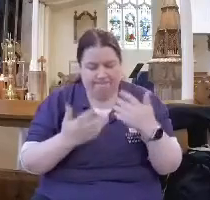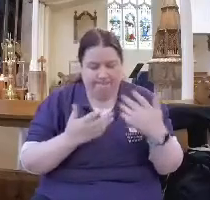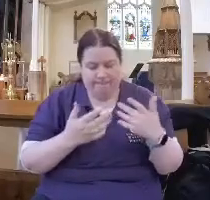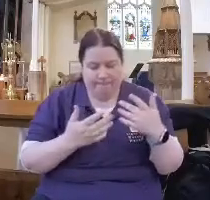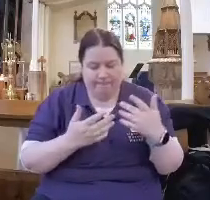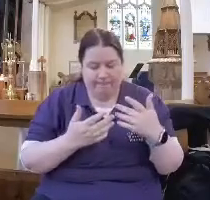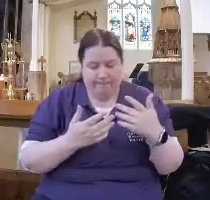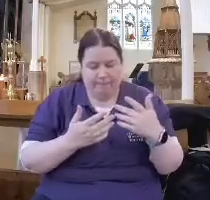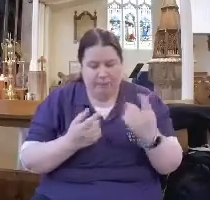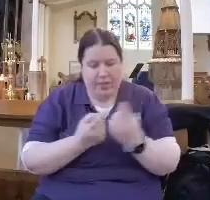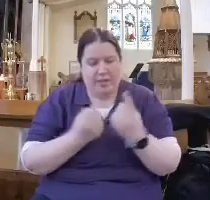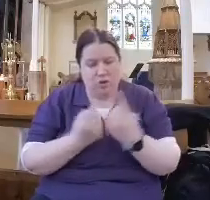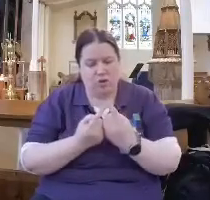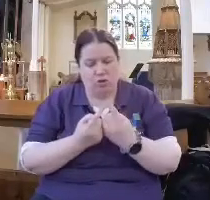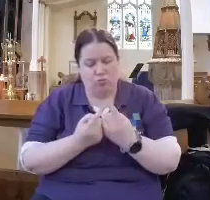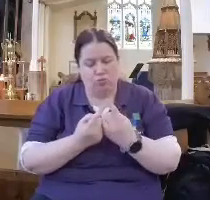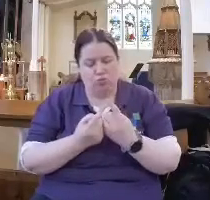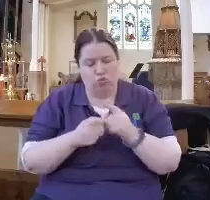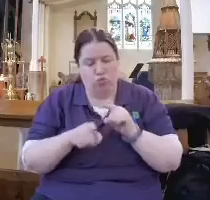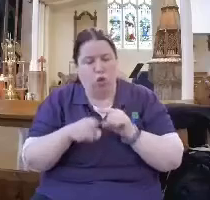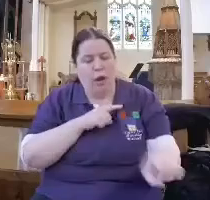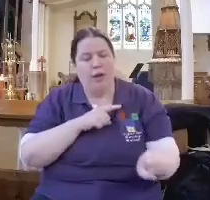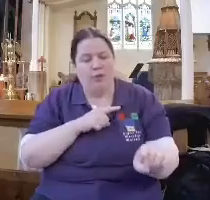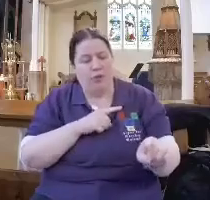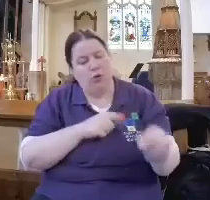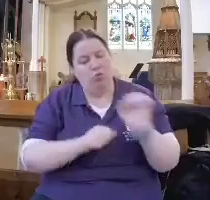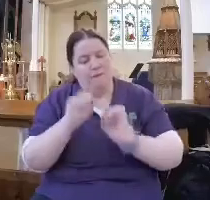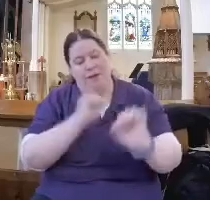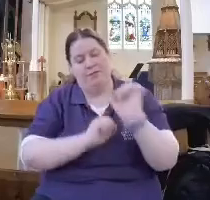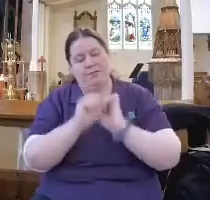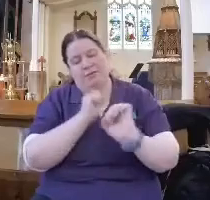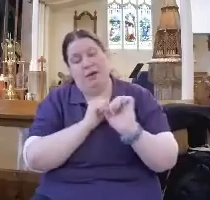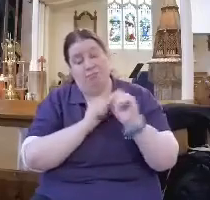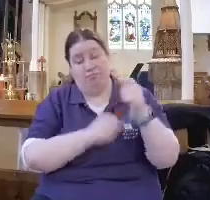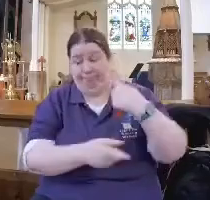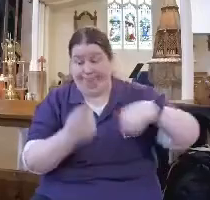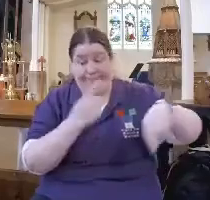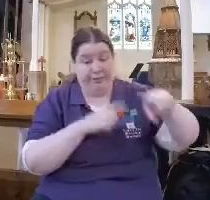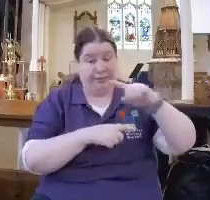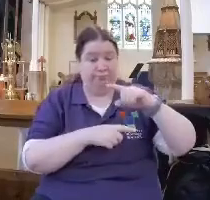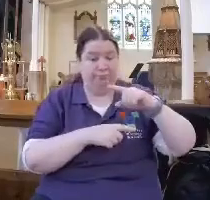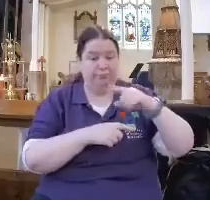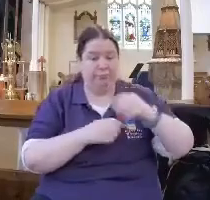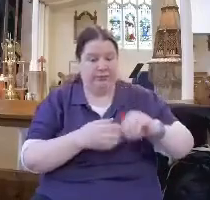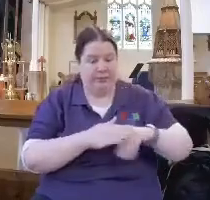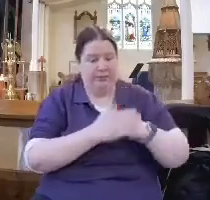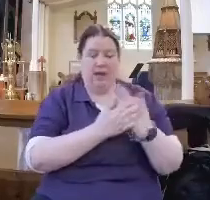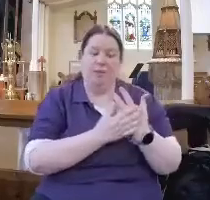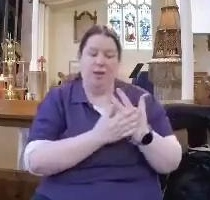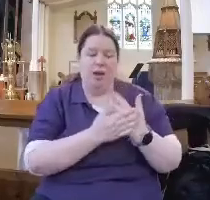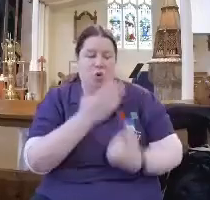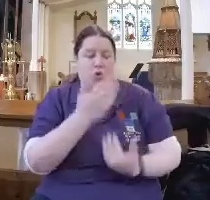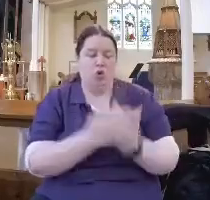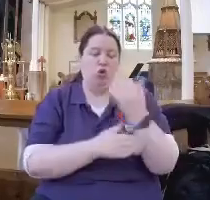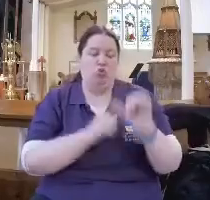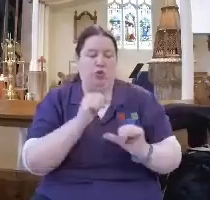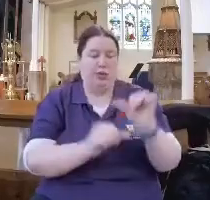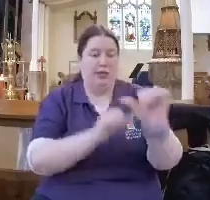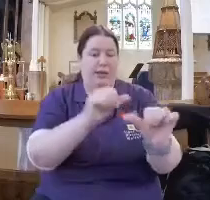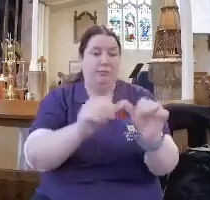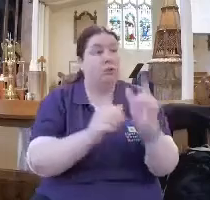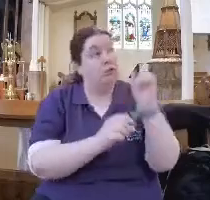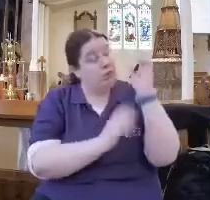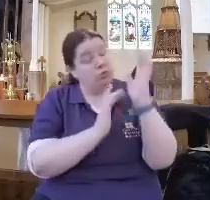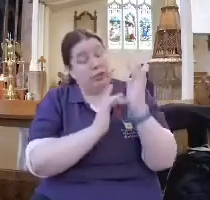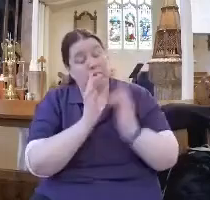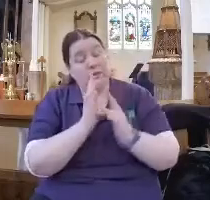forces that are sort of pulling against it, really. And Jesus understands. And indeed, sometimes, maybe